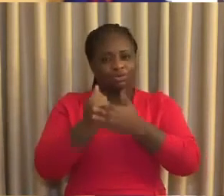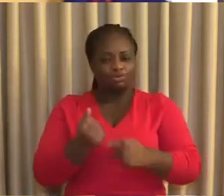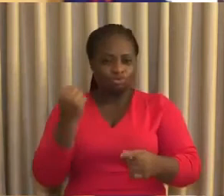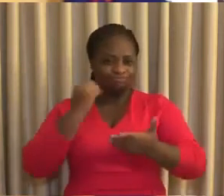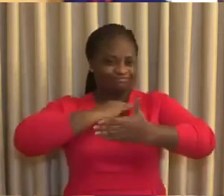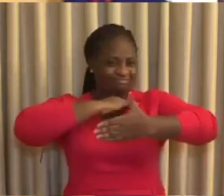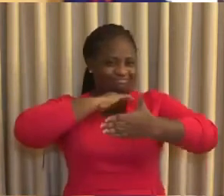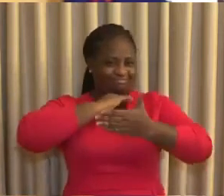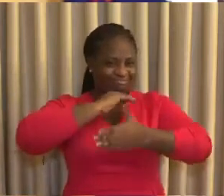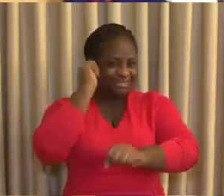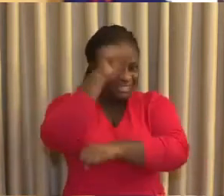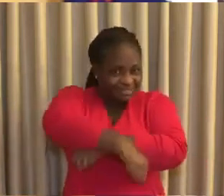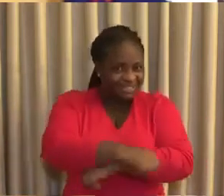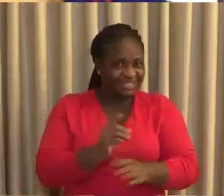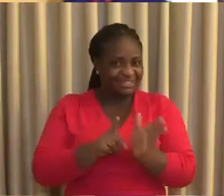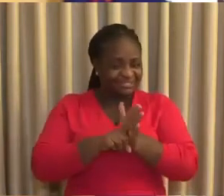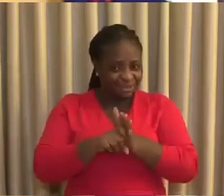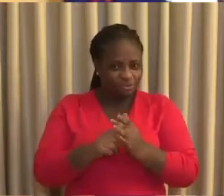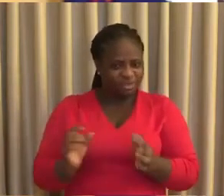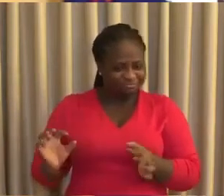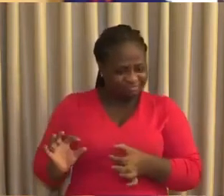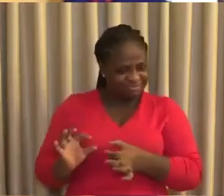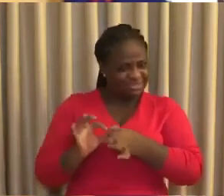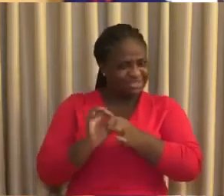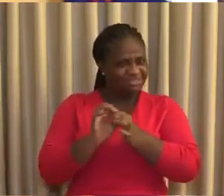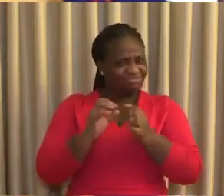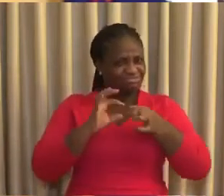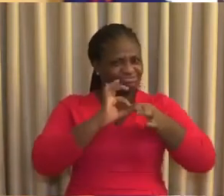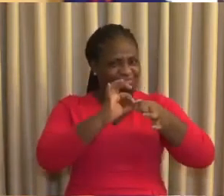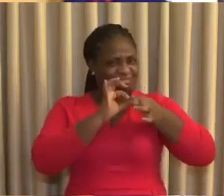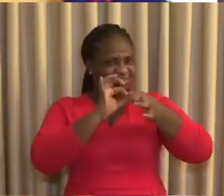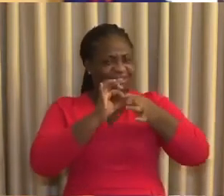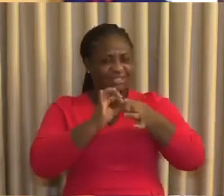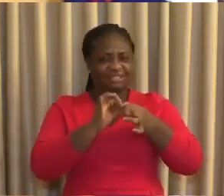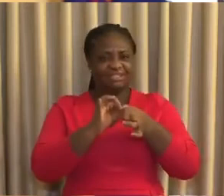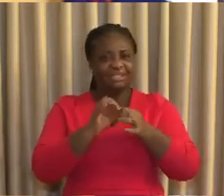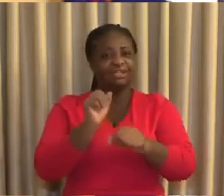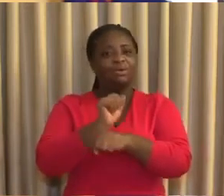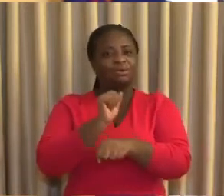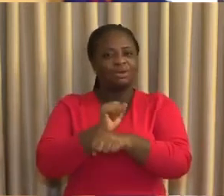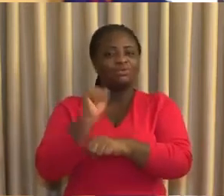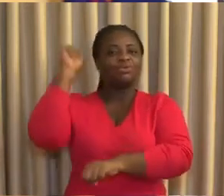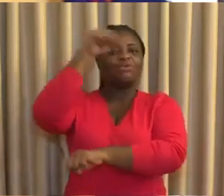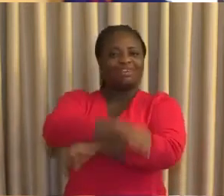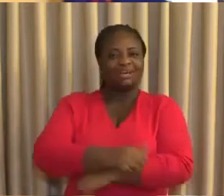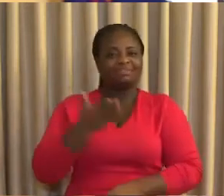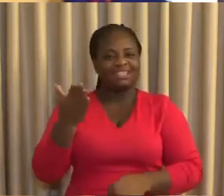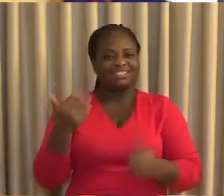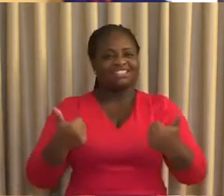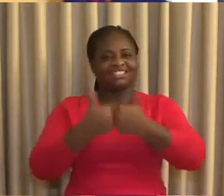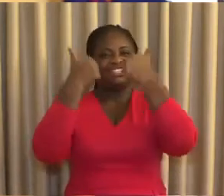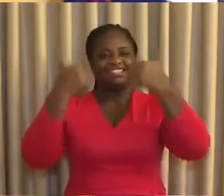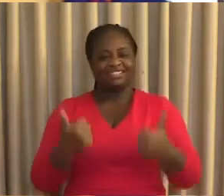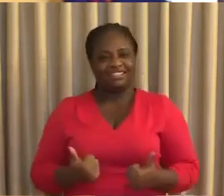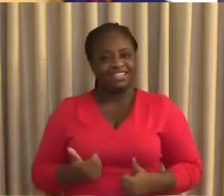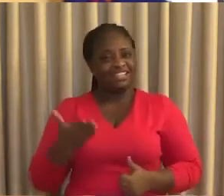be united in our determination and efforts to overcome this challenge. This certainly is not the